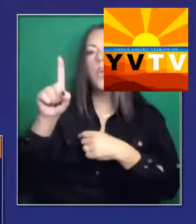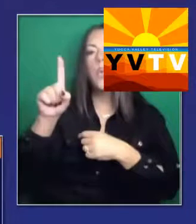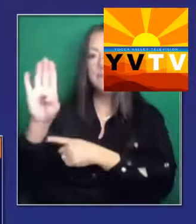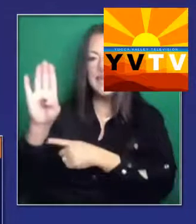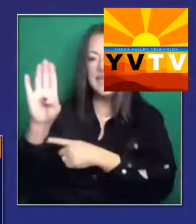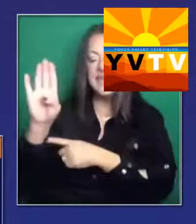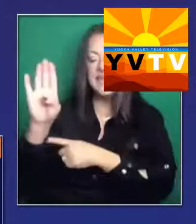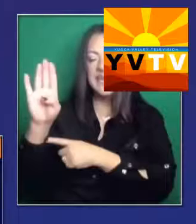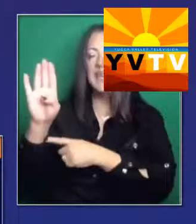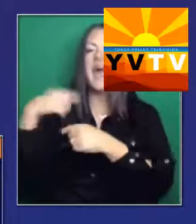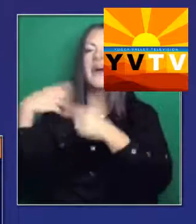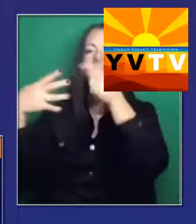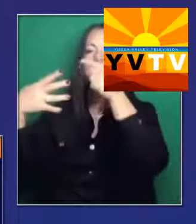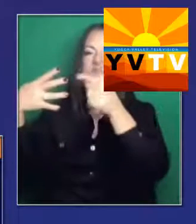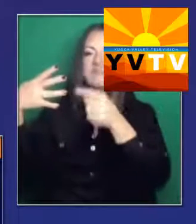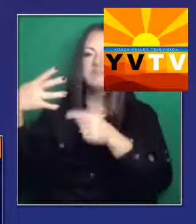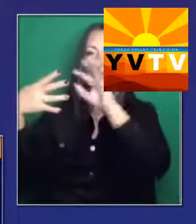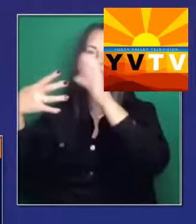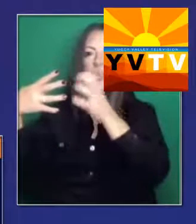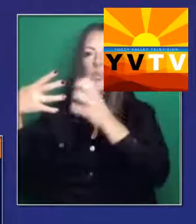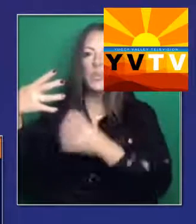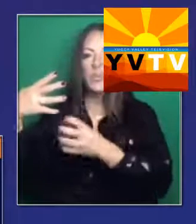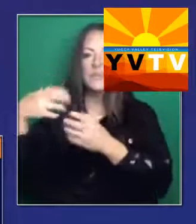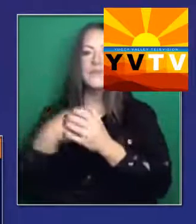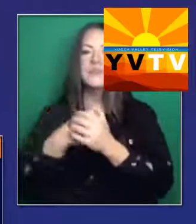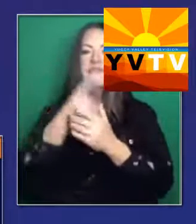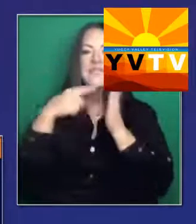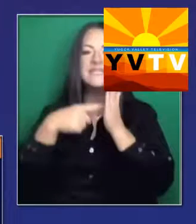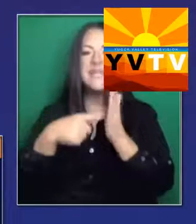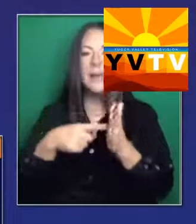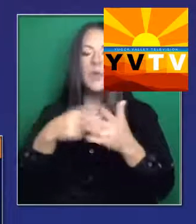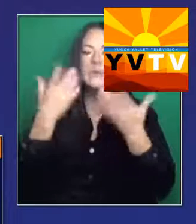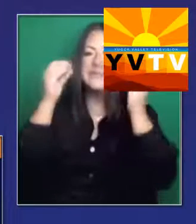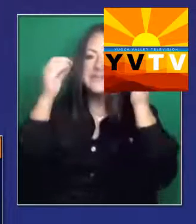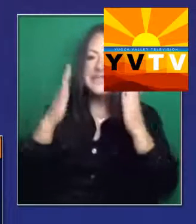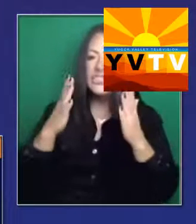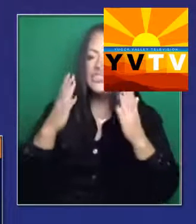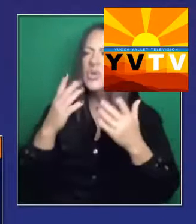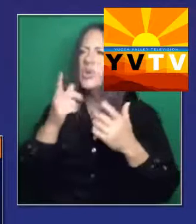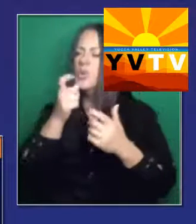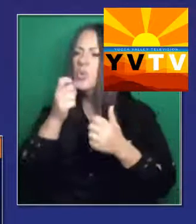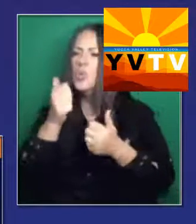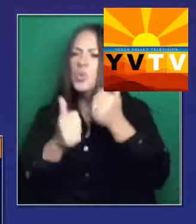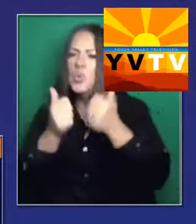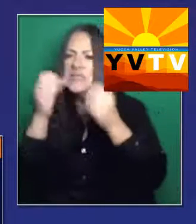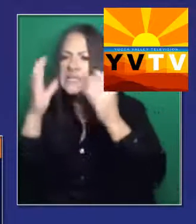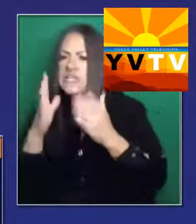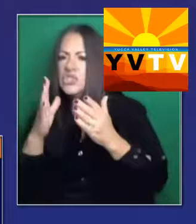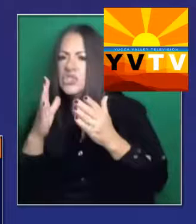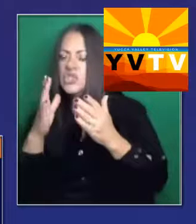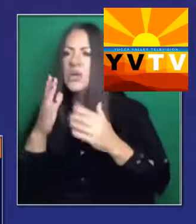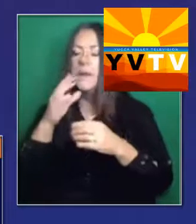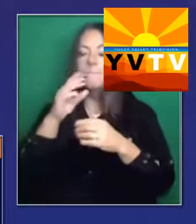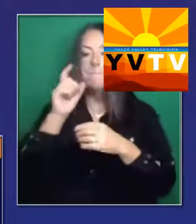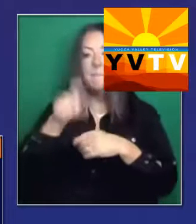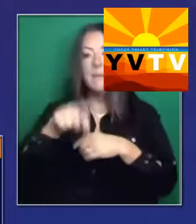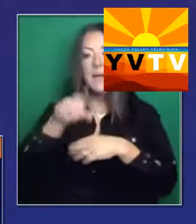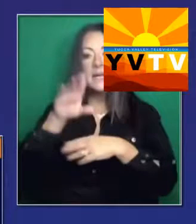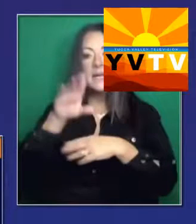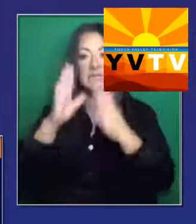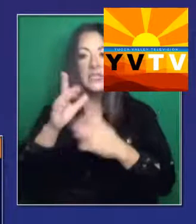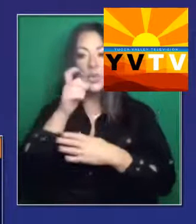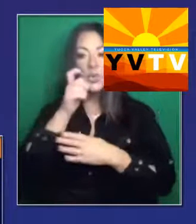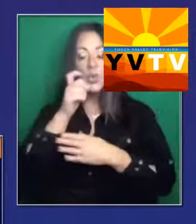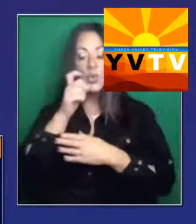workers in education, so teachers. But what's the prioritization for teachers? Is it those that are doing in-person instruction or those that are